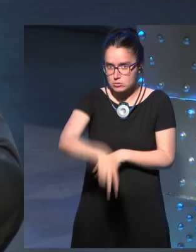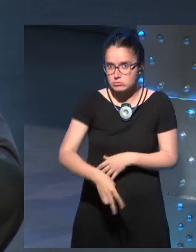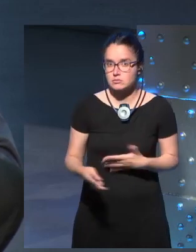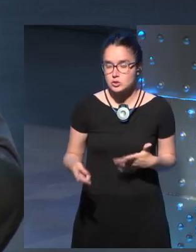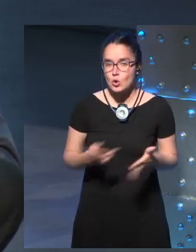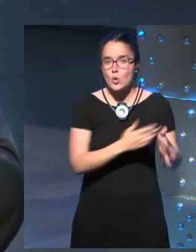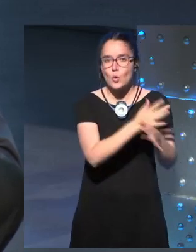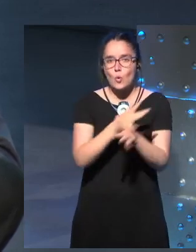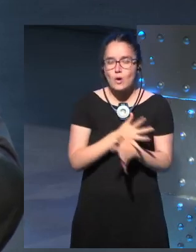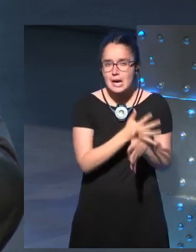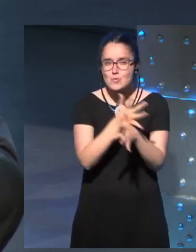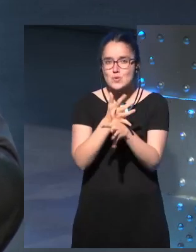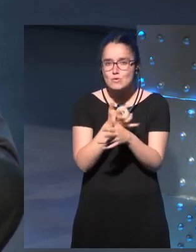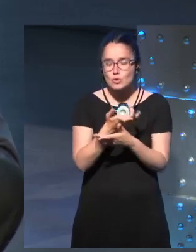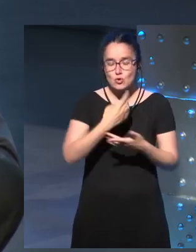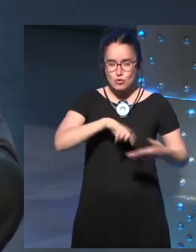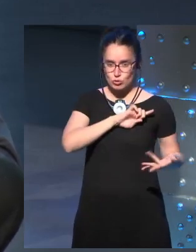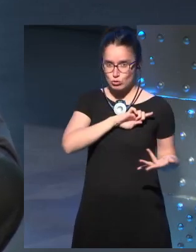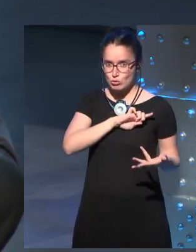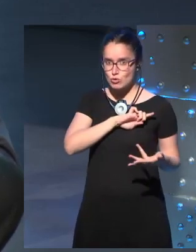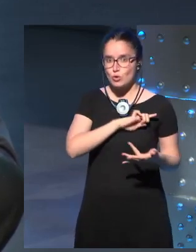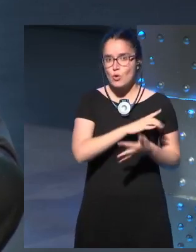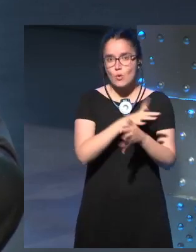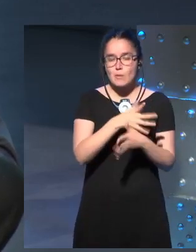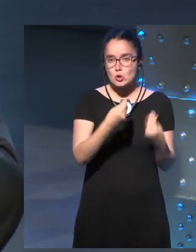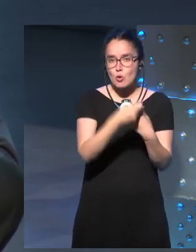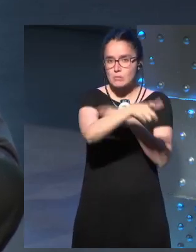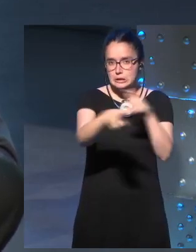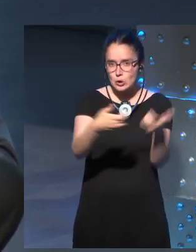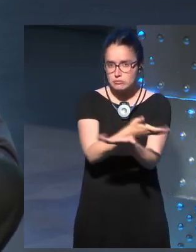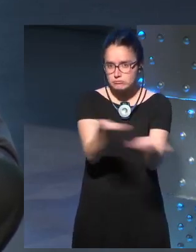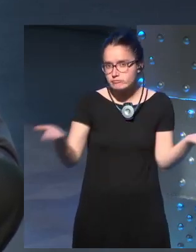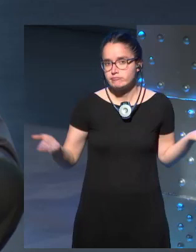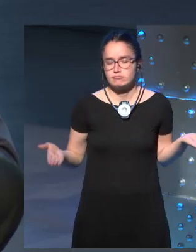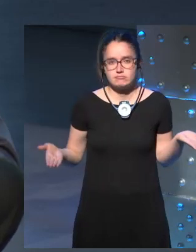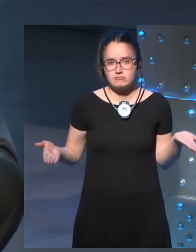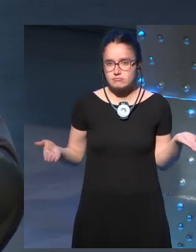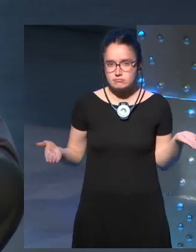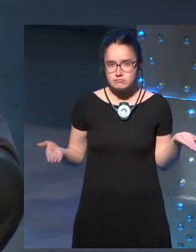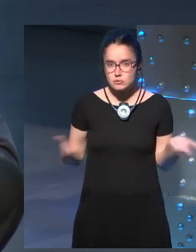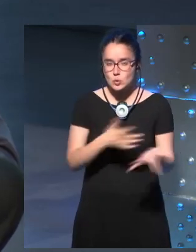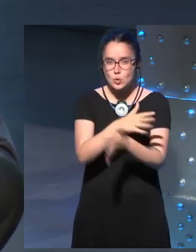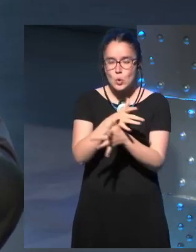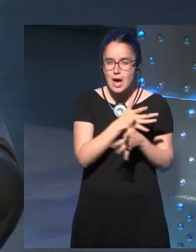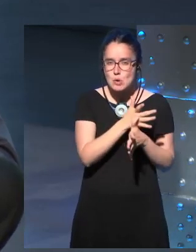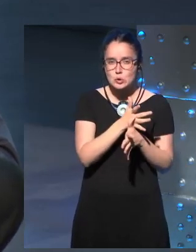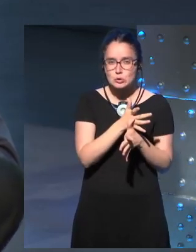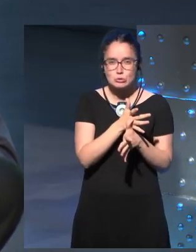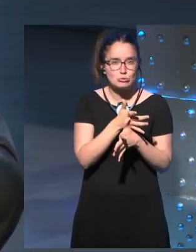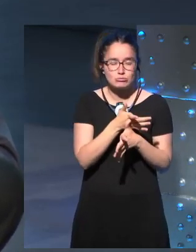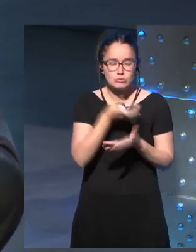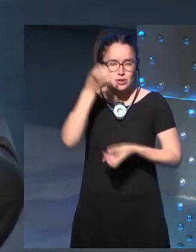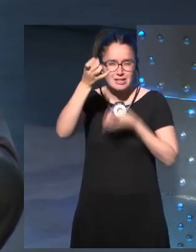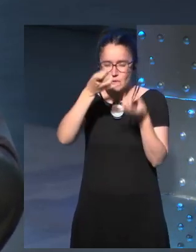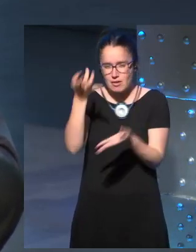play with ourselves, we play with other people, we engage in playful activity. And that